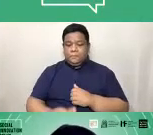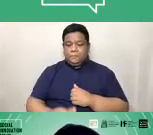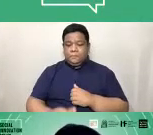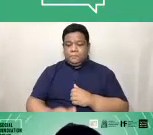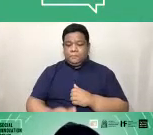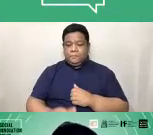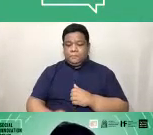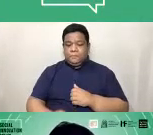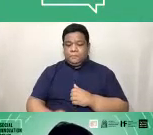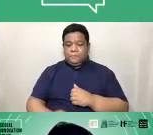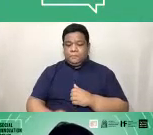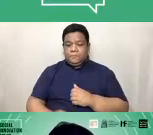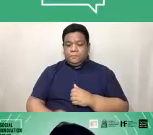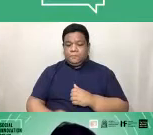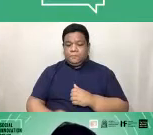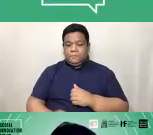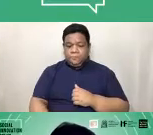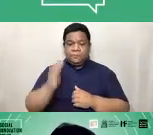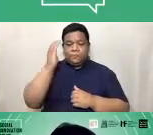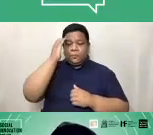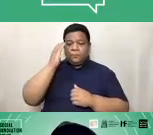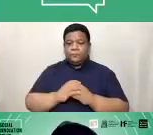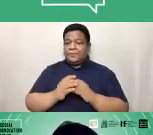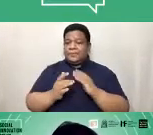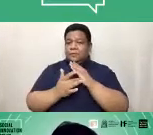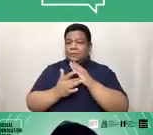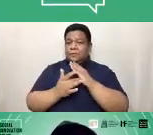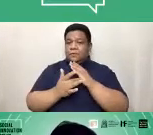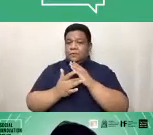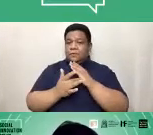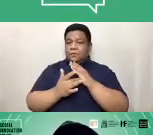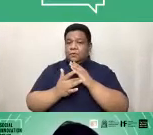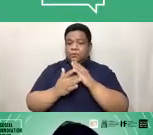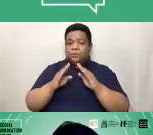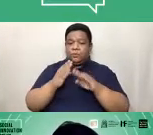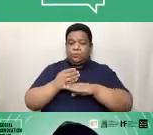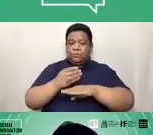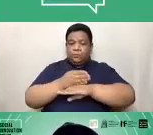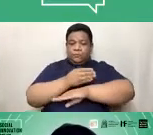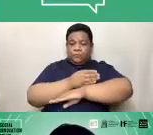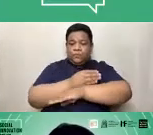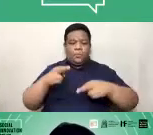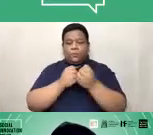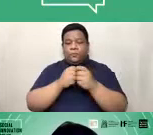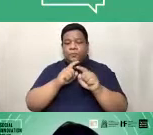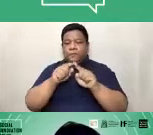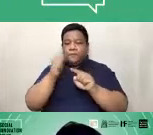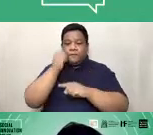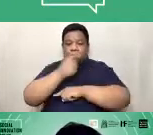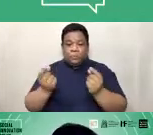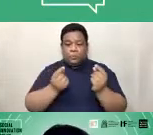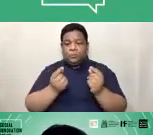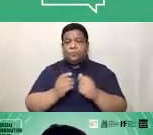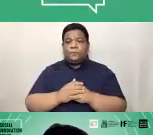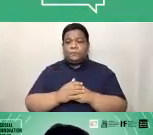to new inventions. And we're creating robots that can actually assist human beings with day-to-day tasks. And on the other hand,